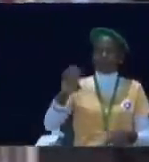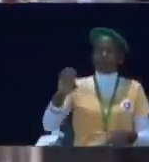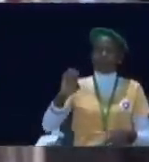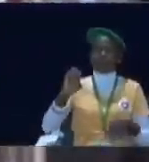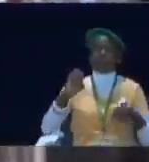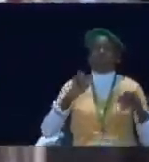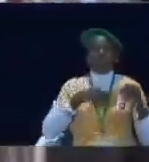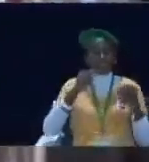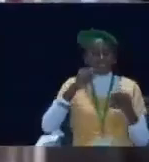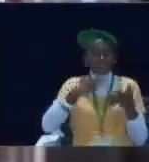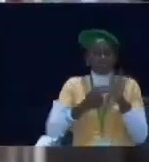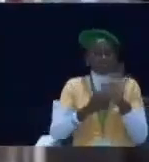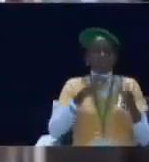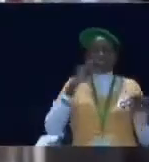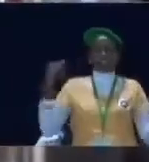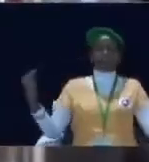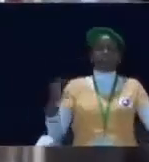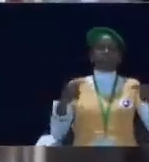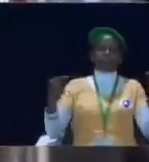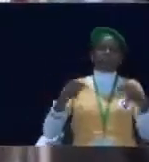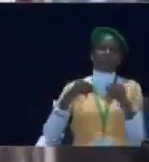Jabez is pain.